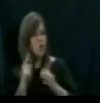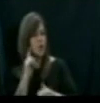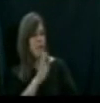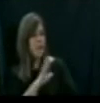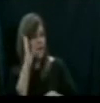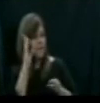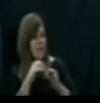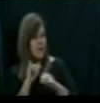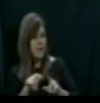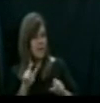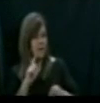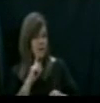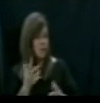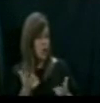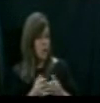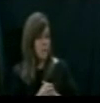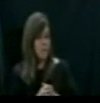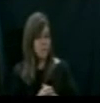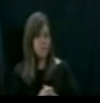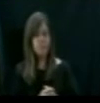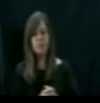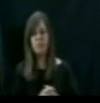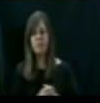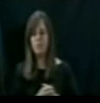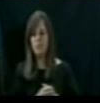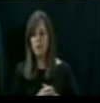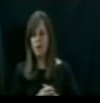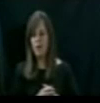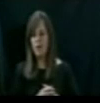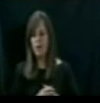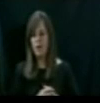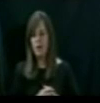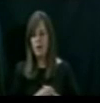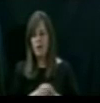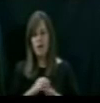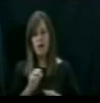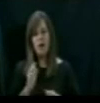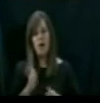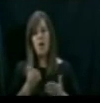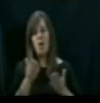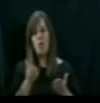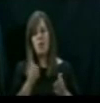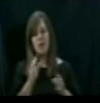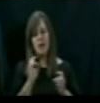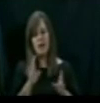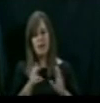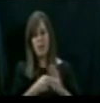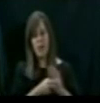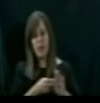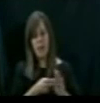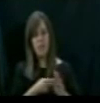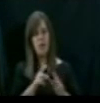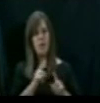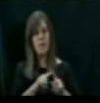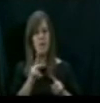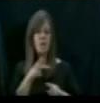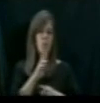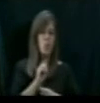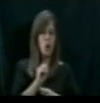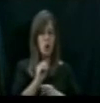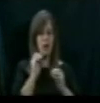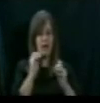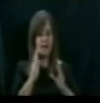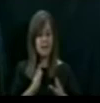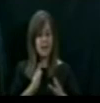is? So pro-achievement's a terrible label to give anyone if it's implied to be anathema to being pro-teacher. So for the sake